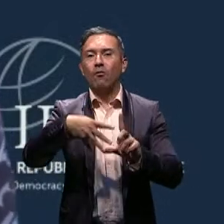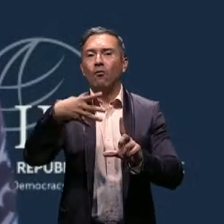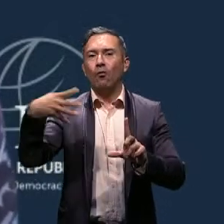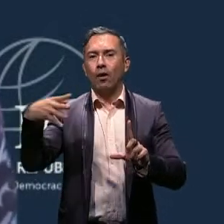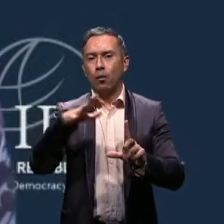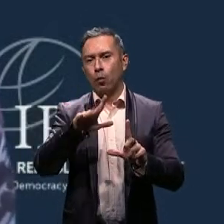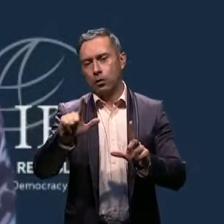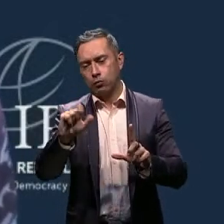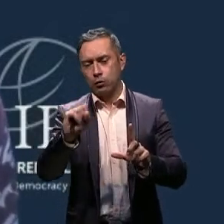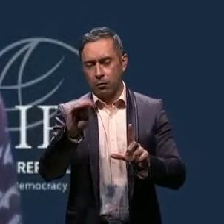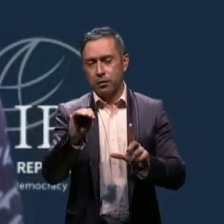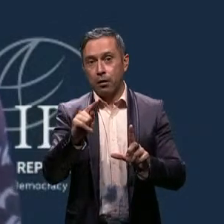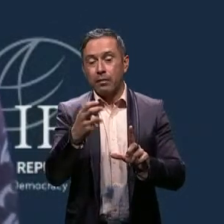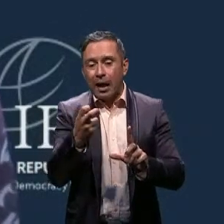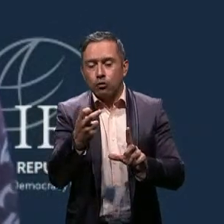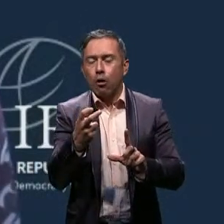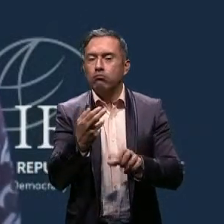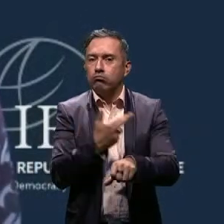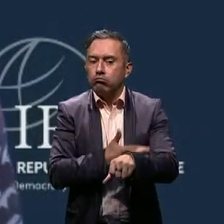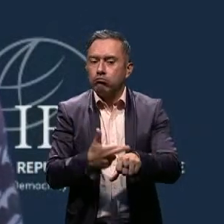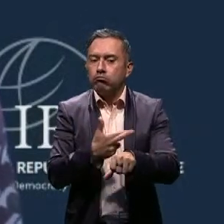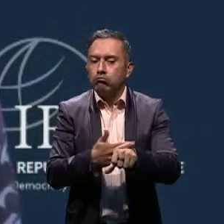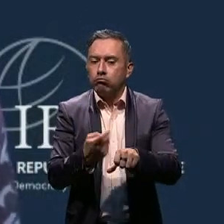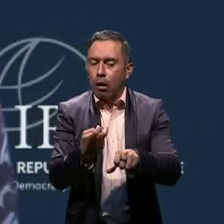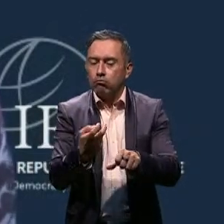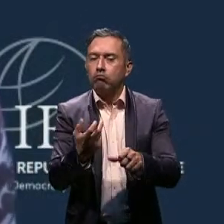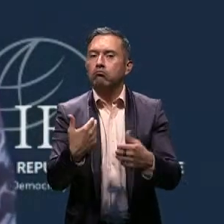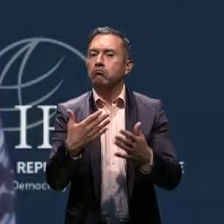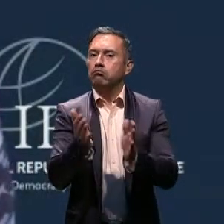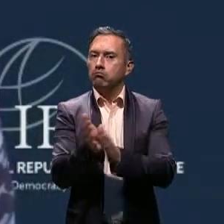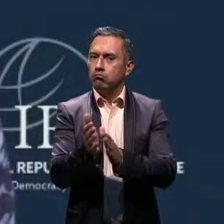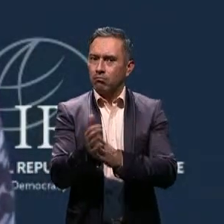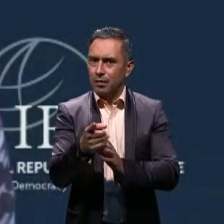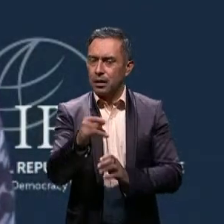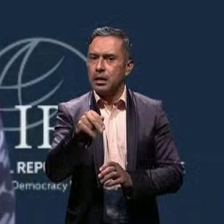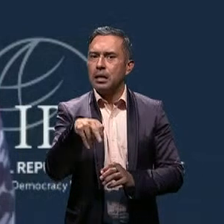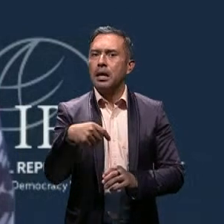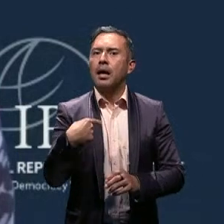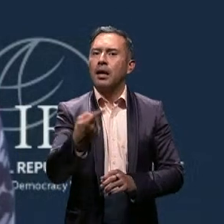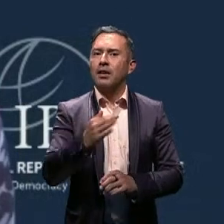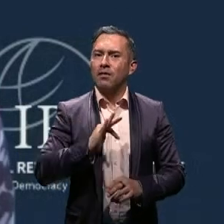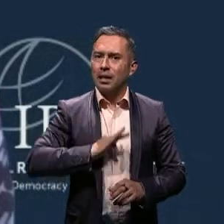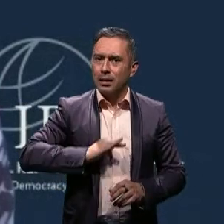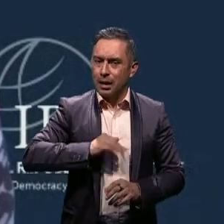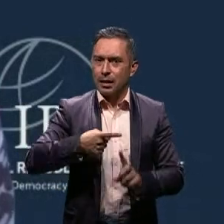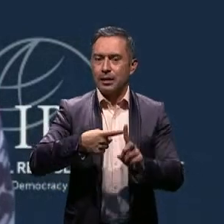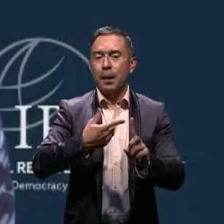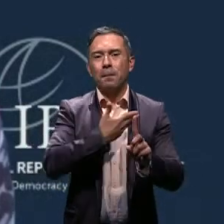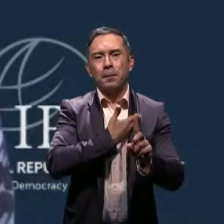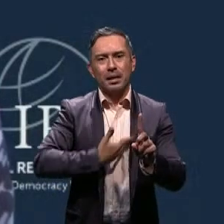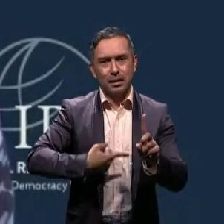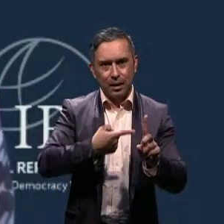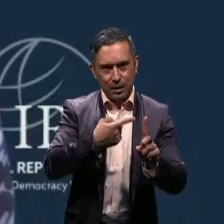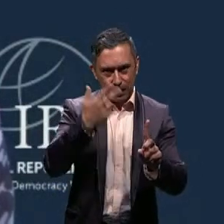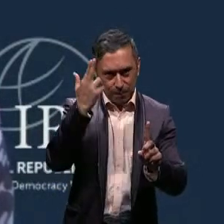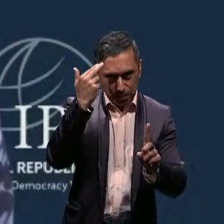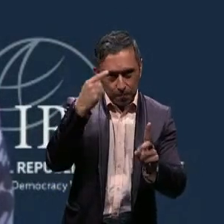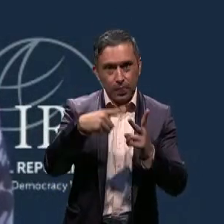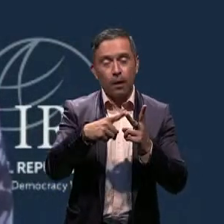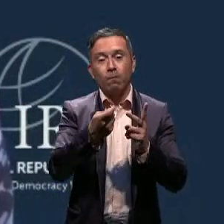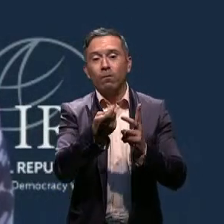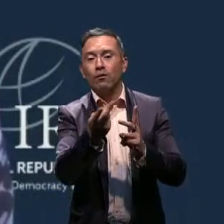diversity communities. This is the way that we should follow. We congratulate once again the INE,